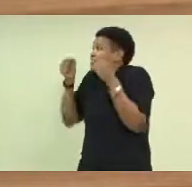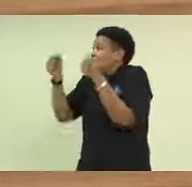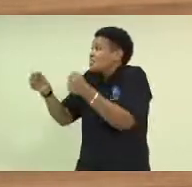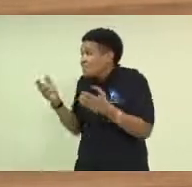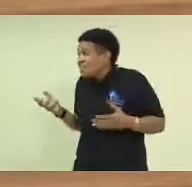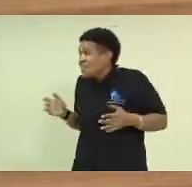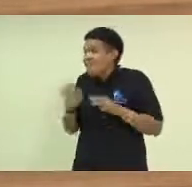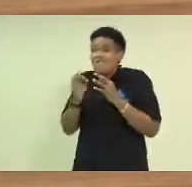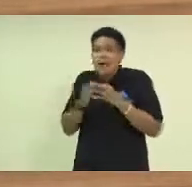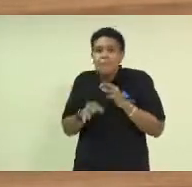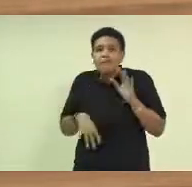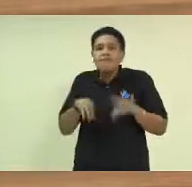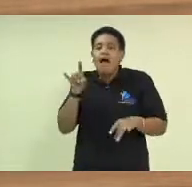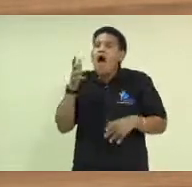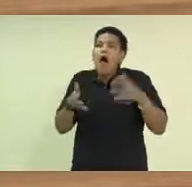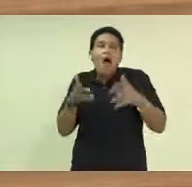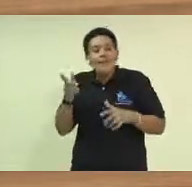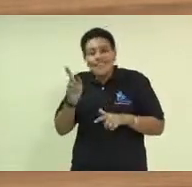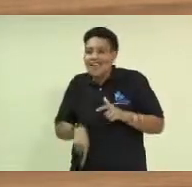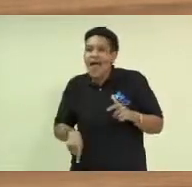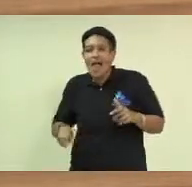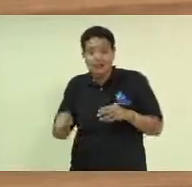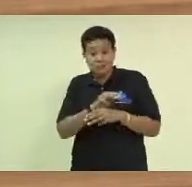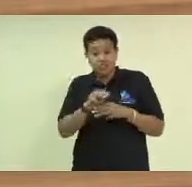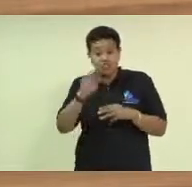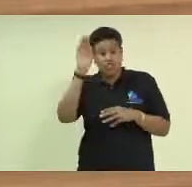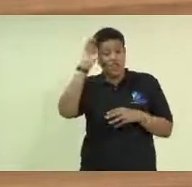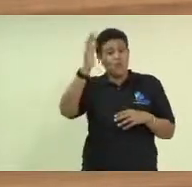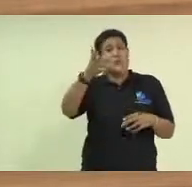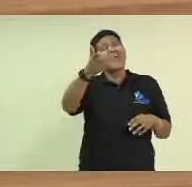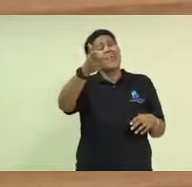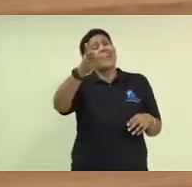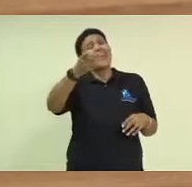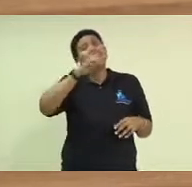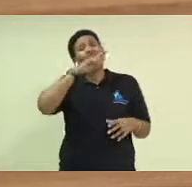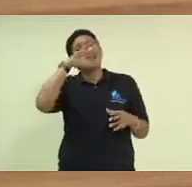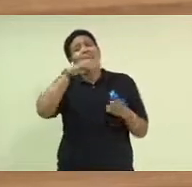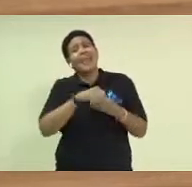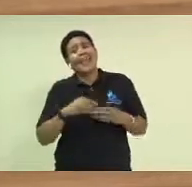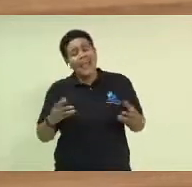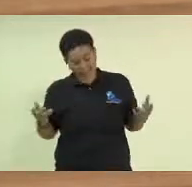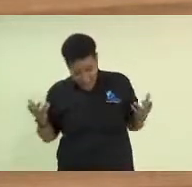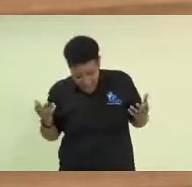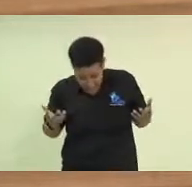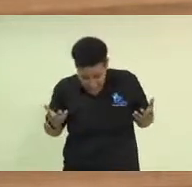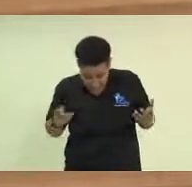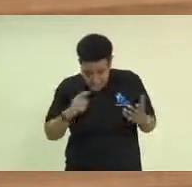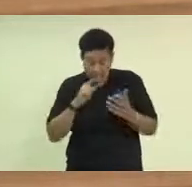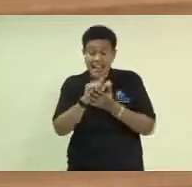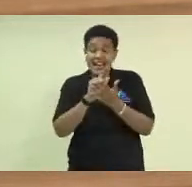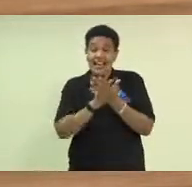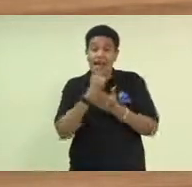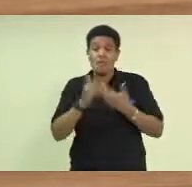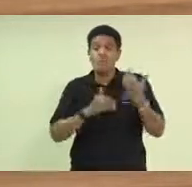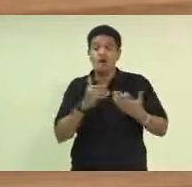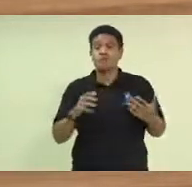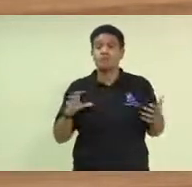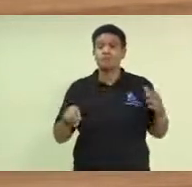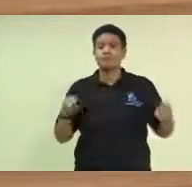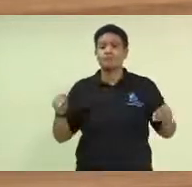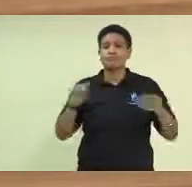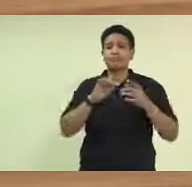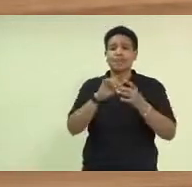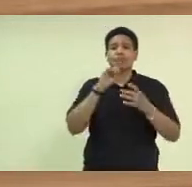families. Now, the ministry will be engaging in a legal process